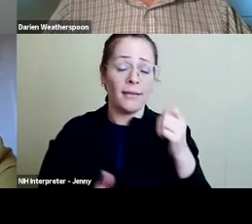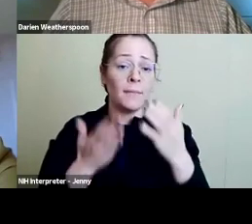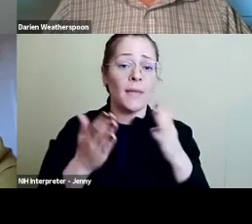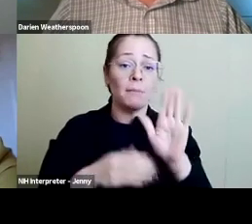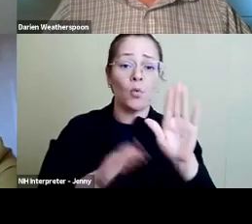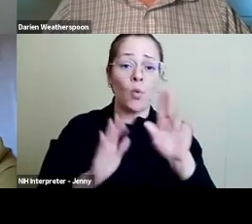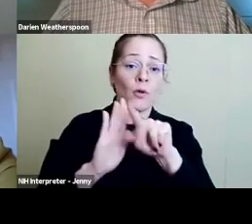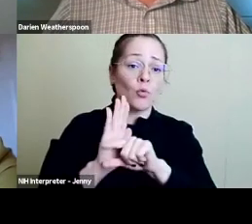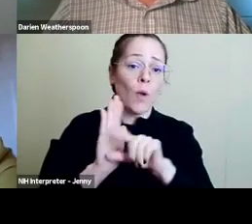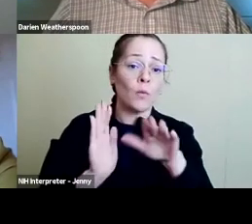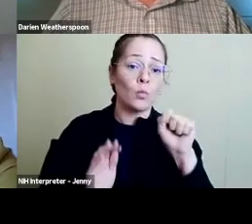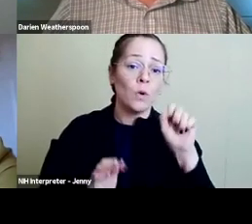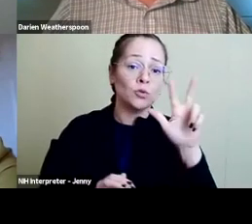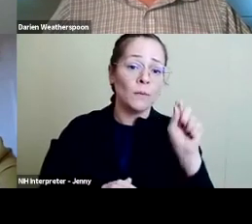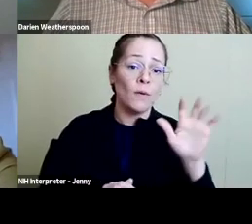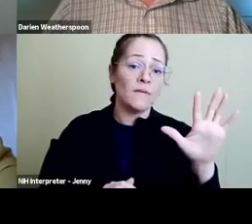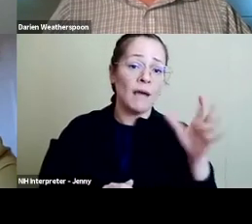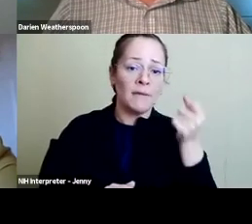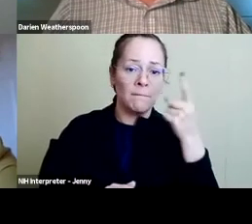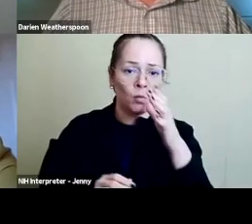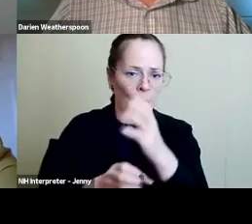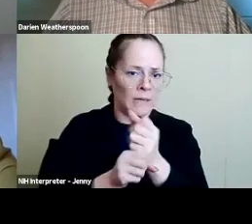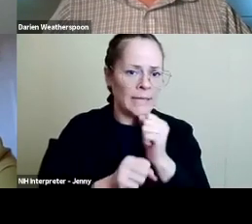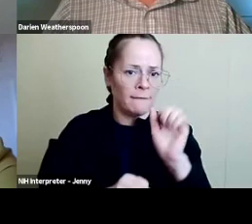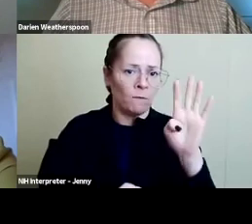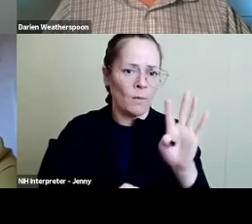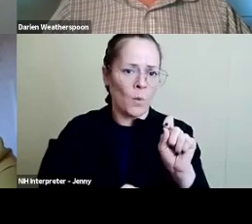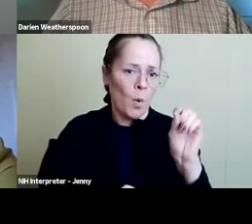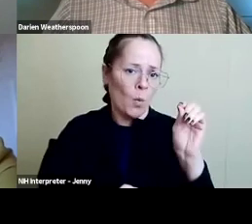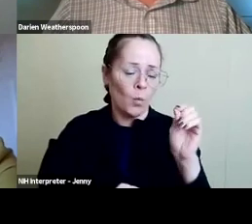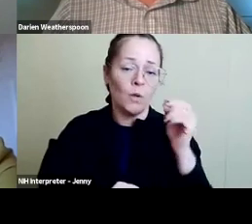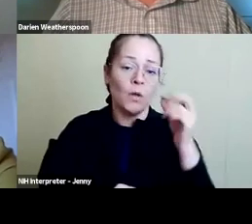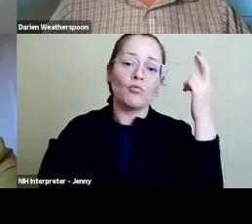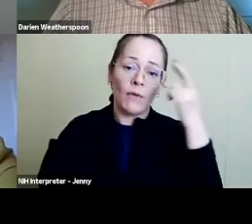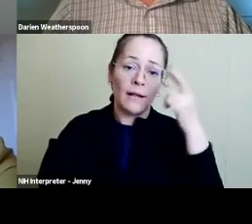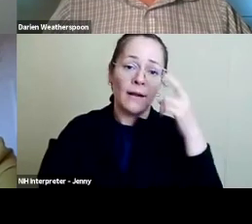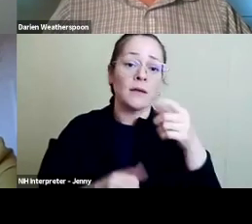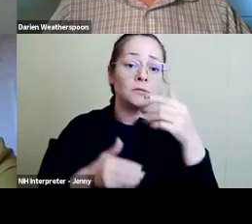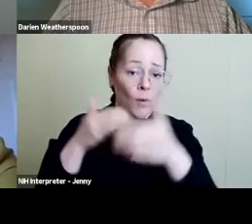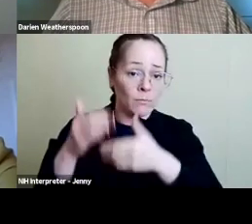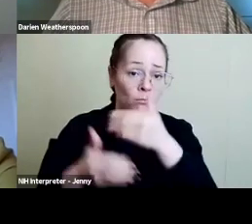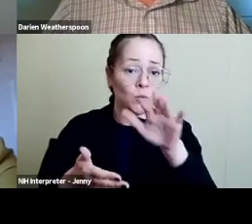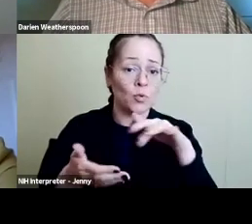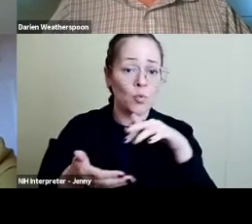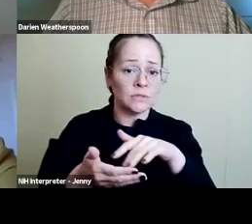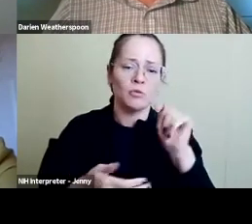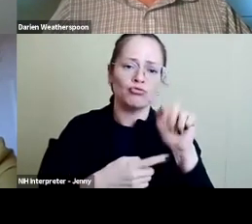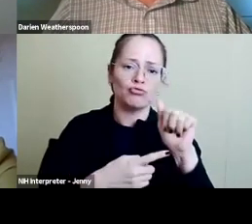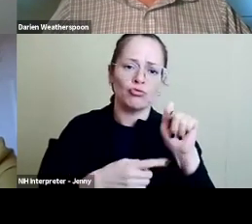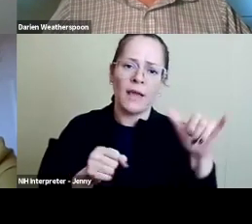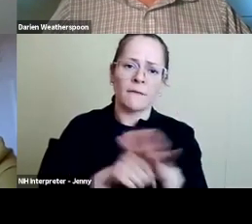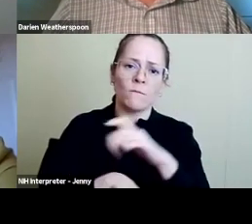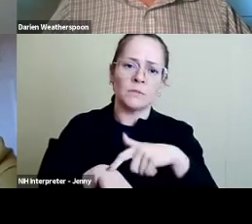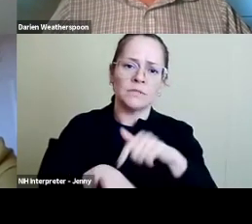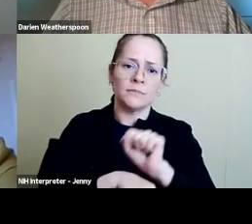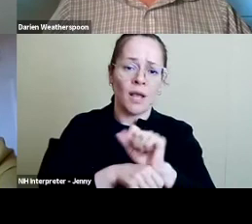undergrad was 3.5, but and now you're gonna get this 4.0. Realize that as you're approaching your studies, treat it as a full-time job.